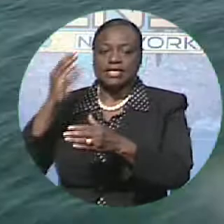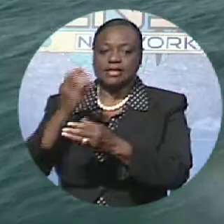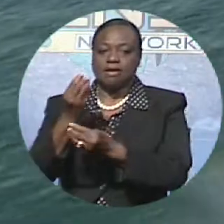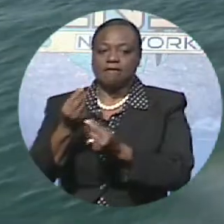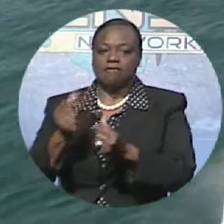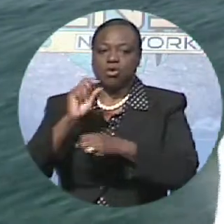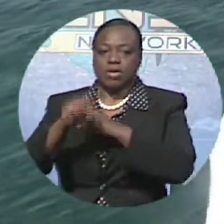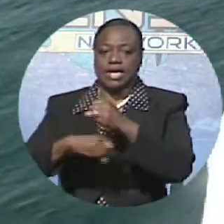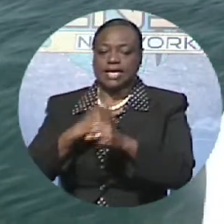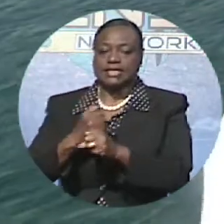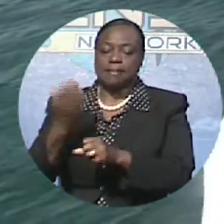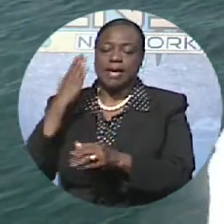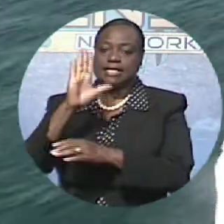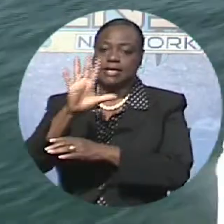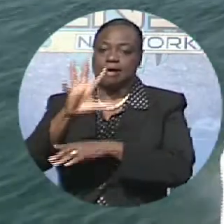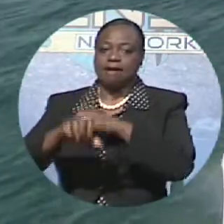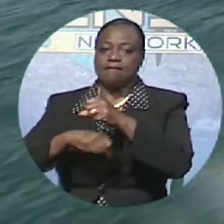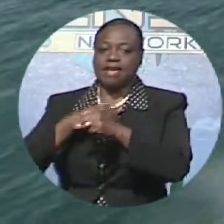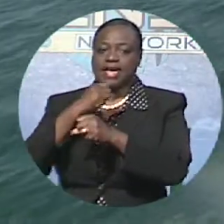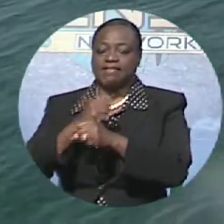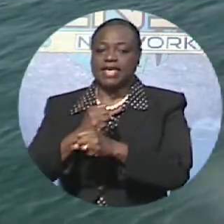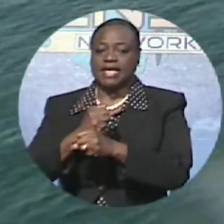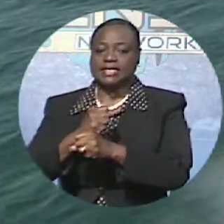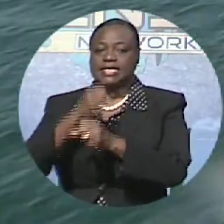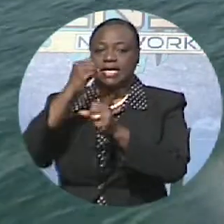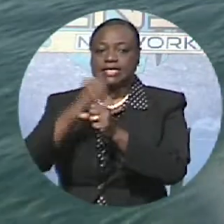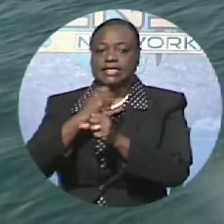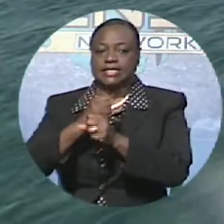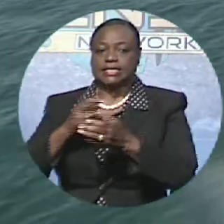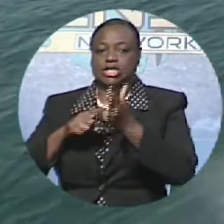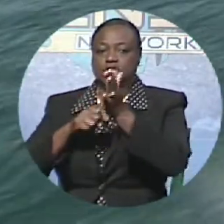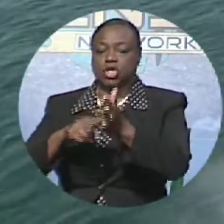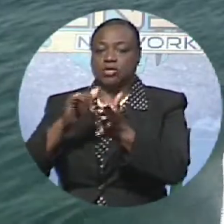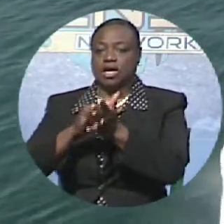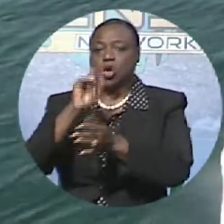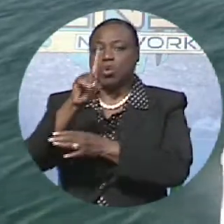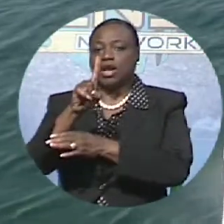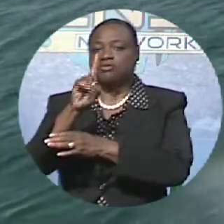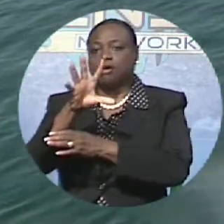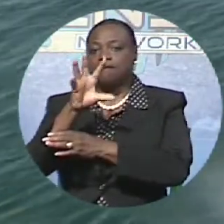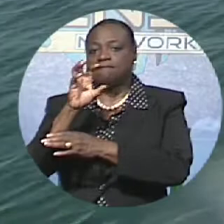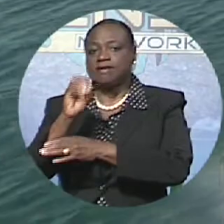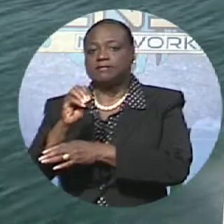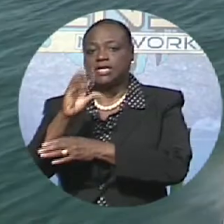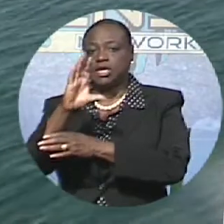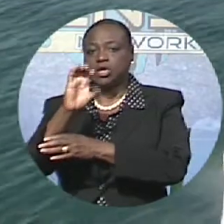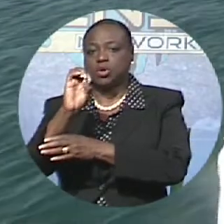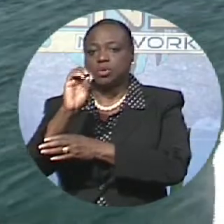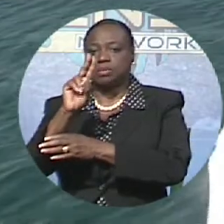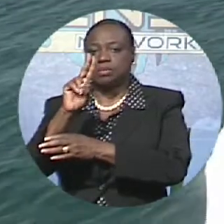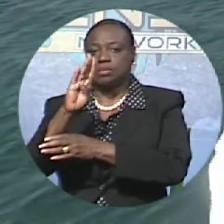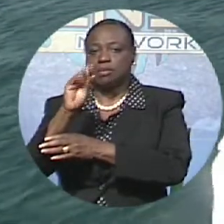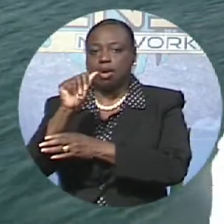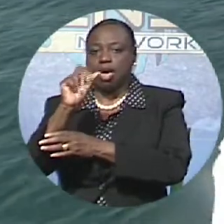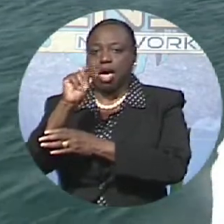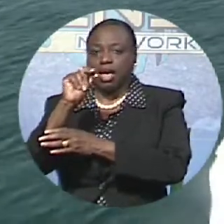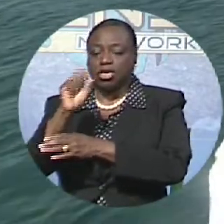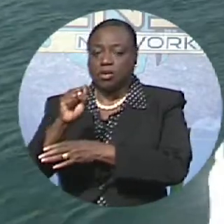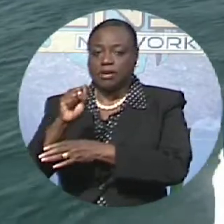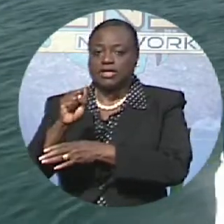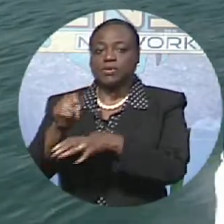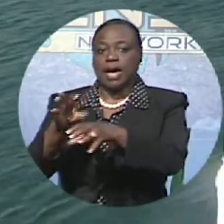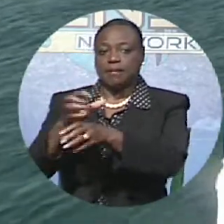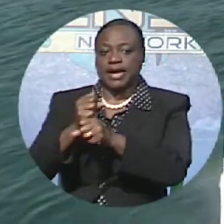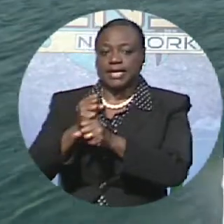Past 5 years or so, statistics reflect that only 150 migrants, Cuban migrants, would have been apprehended as